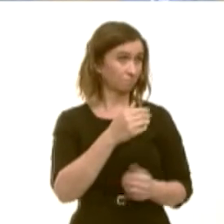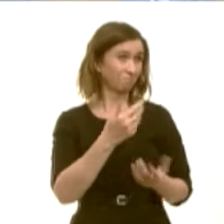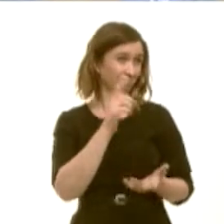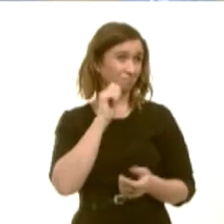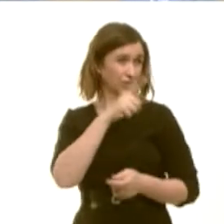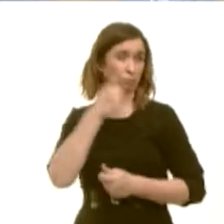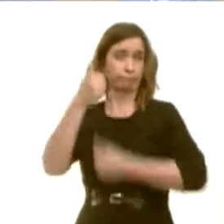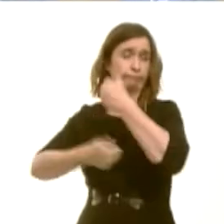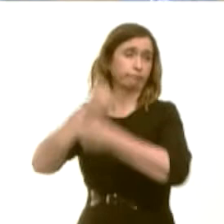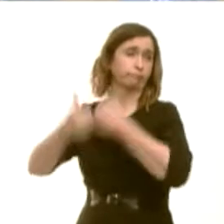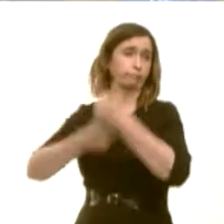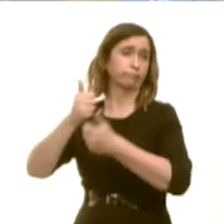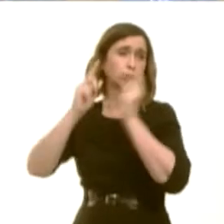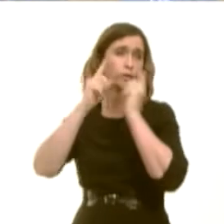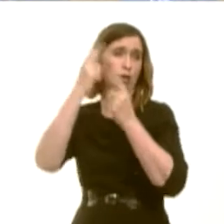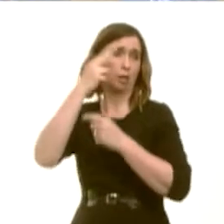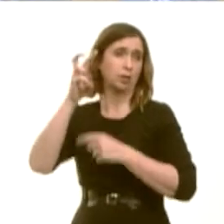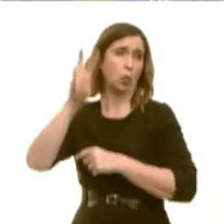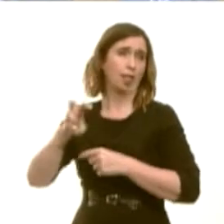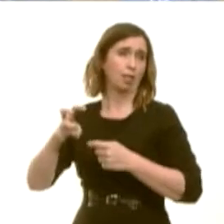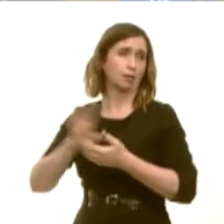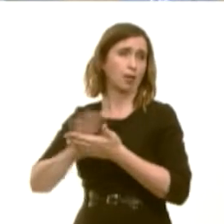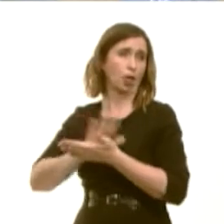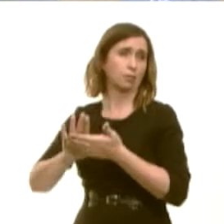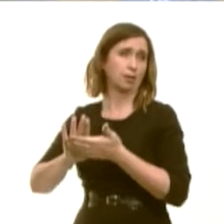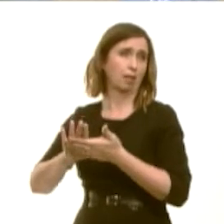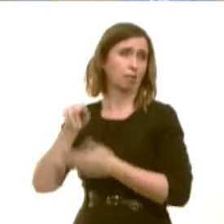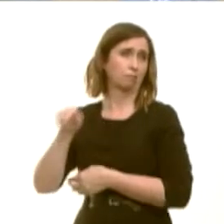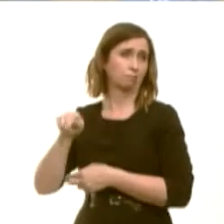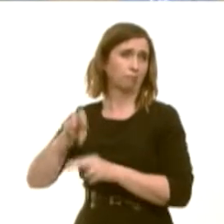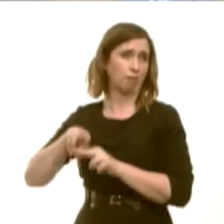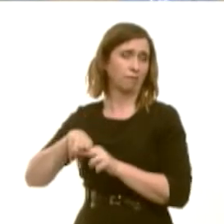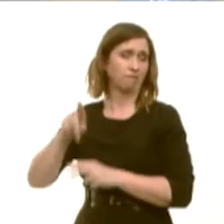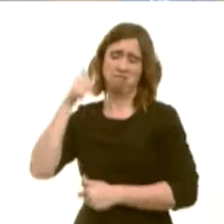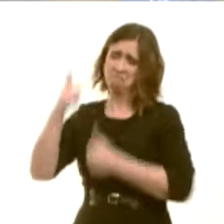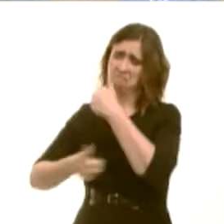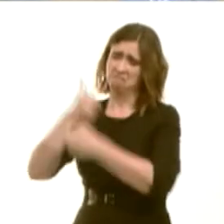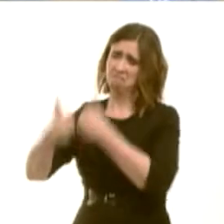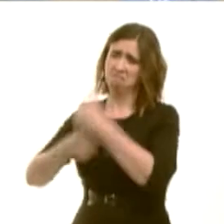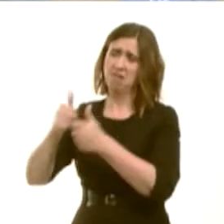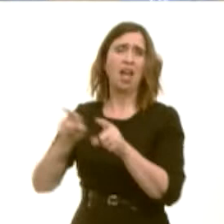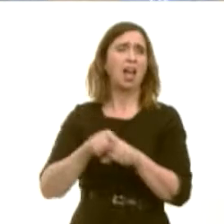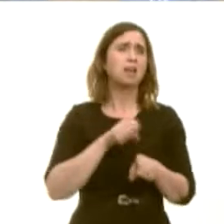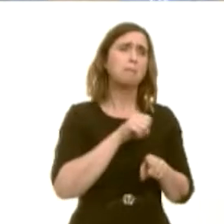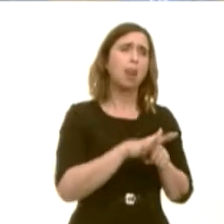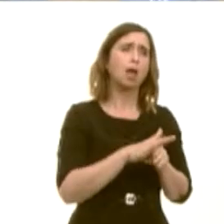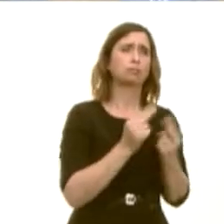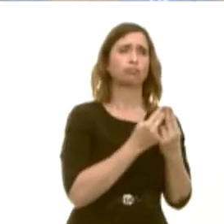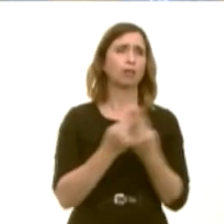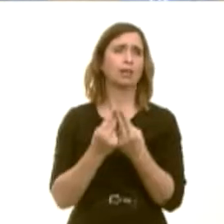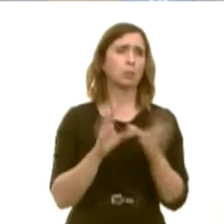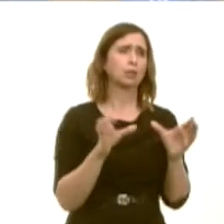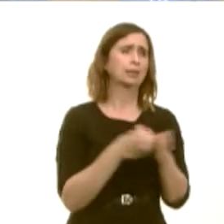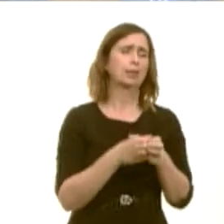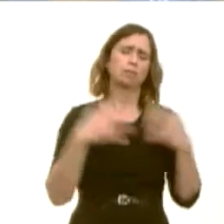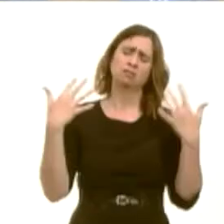the staff from the University Hospital of Wales in Cardiff North, in my constituency, and the NHS Blood and Transport team for the